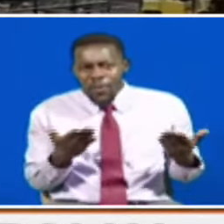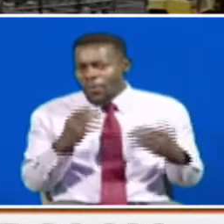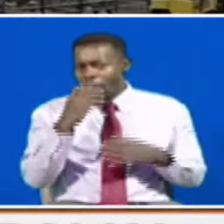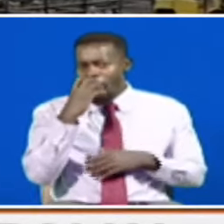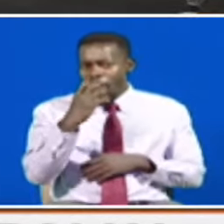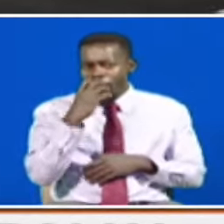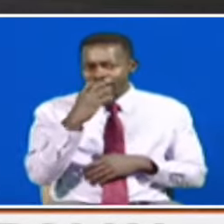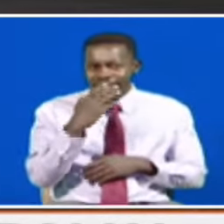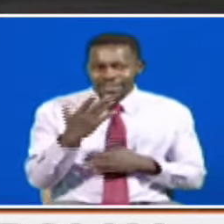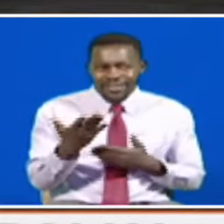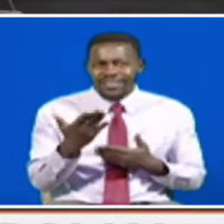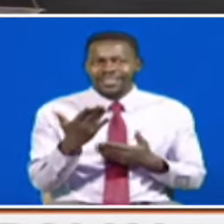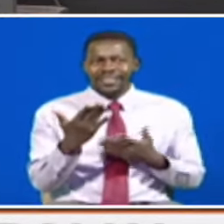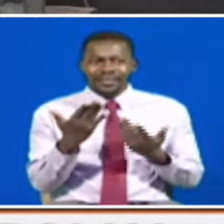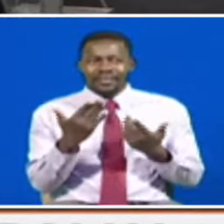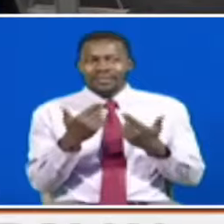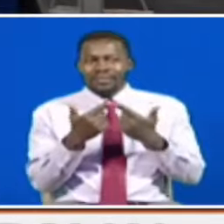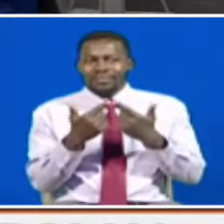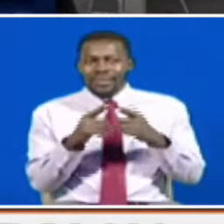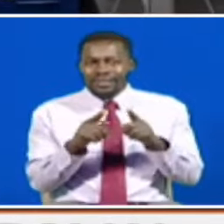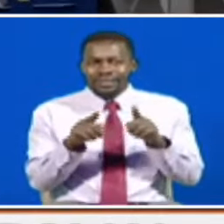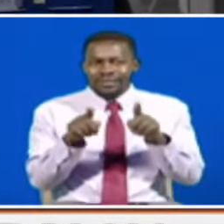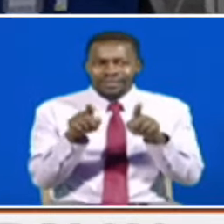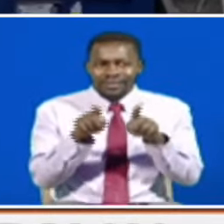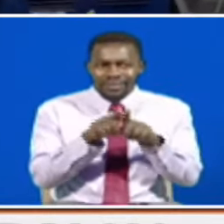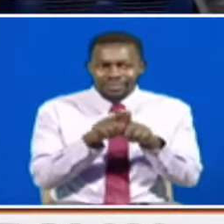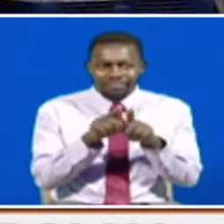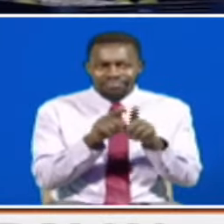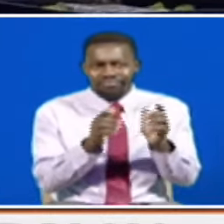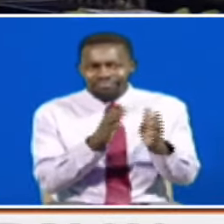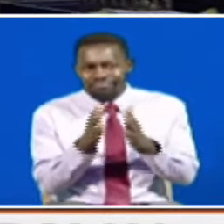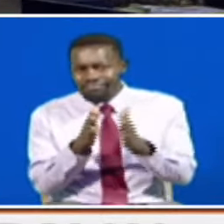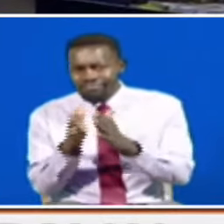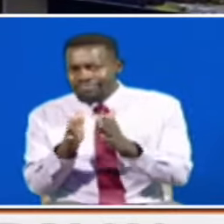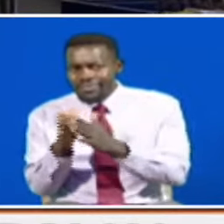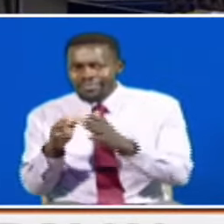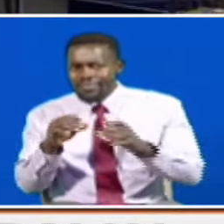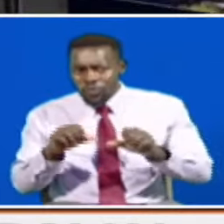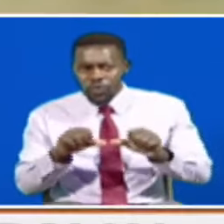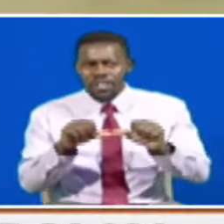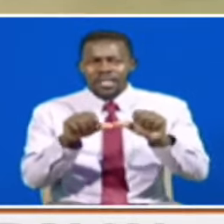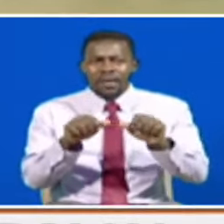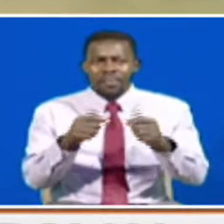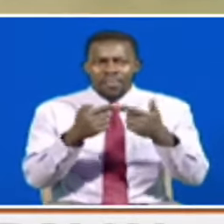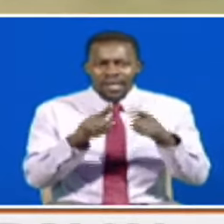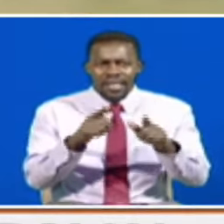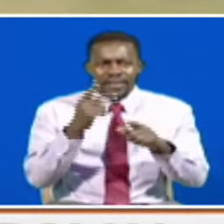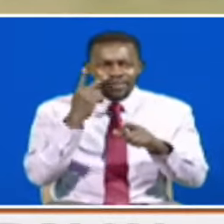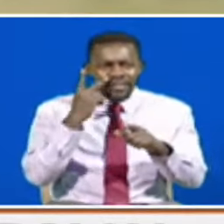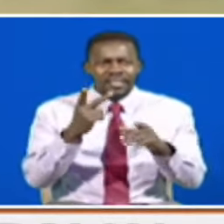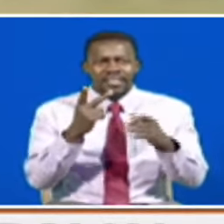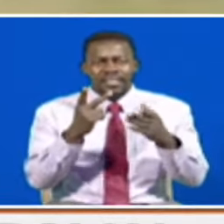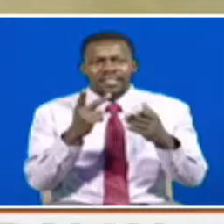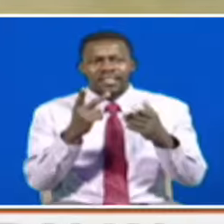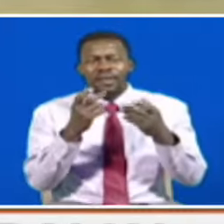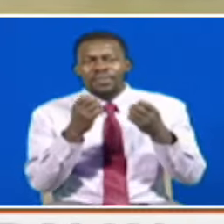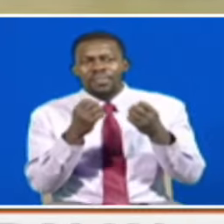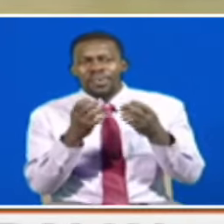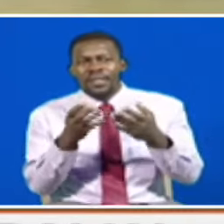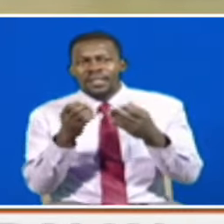yeah, quite a shock at the moment, but very nice. But you know, I've seen many footage on TV, but for